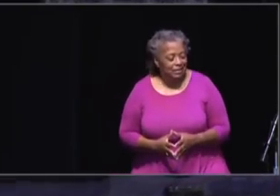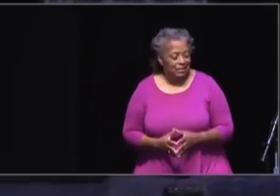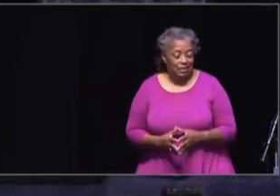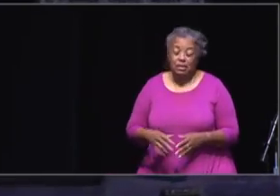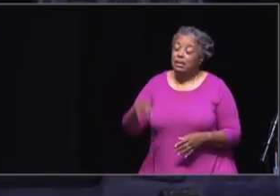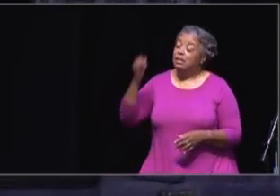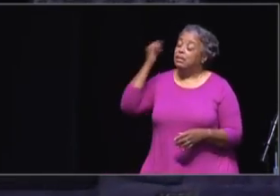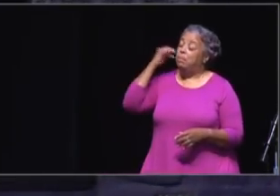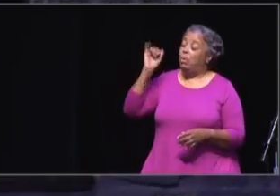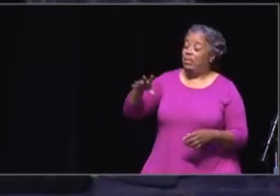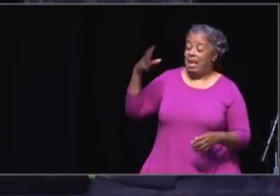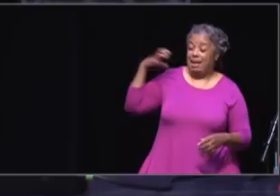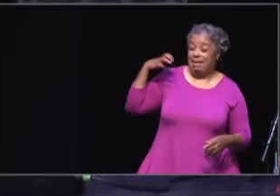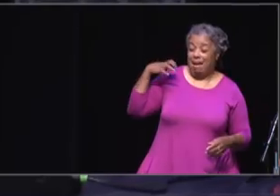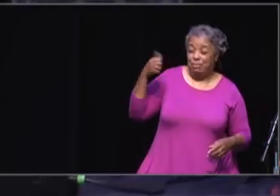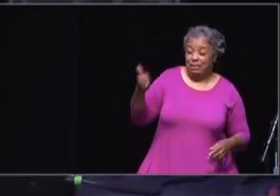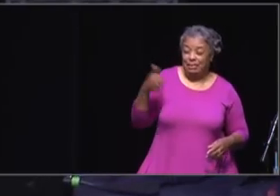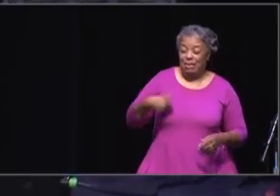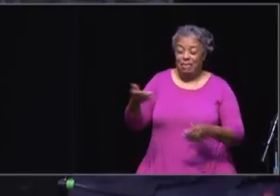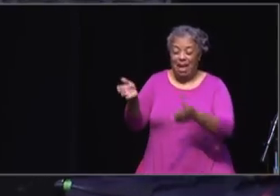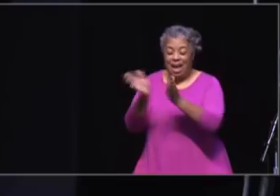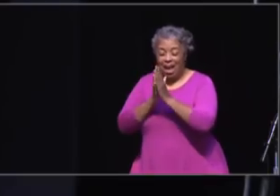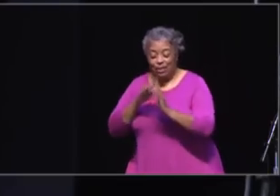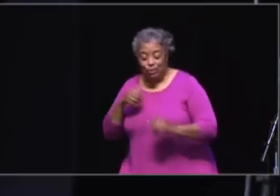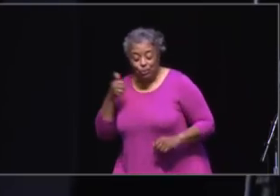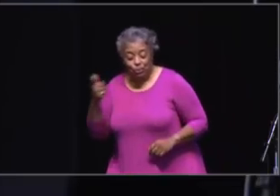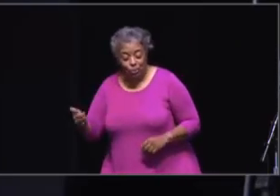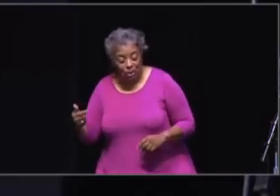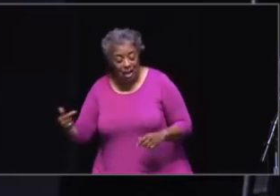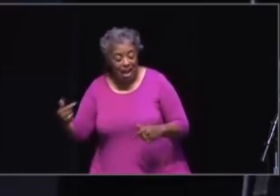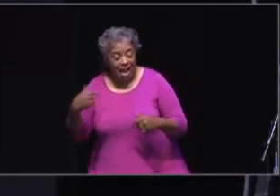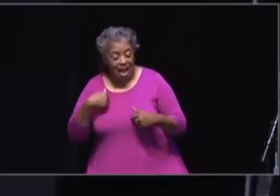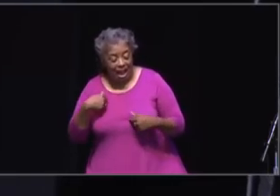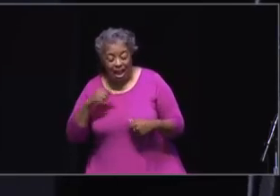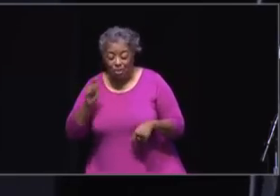he ask you if I was